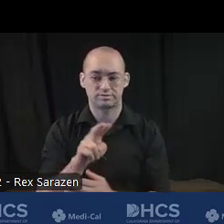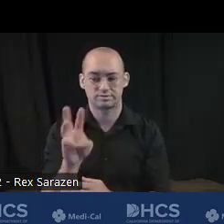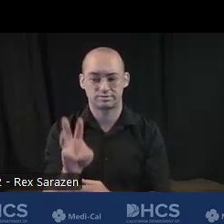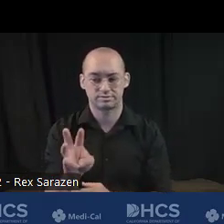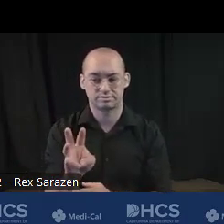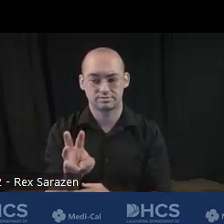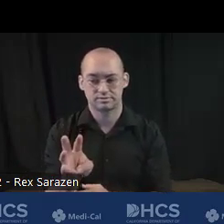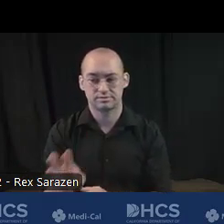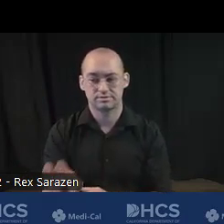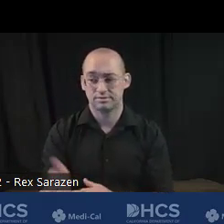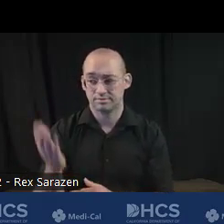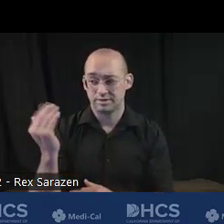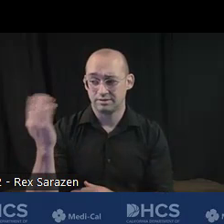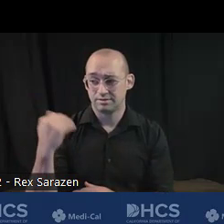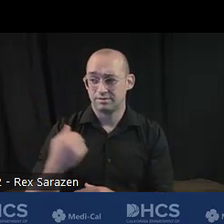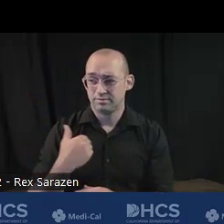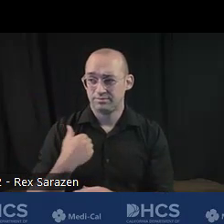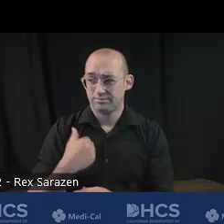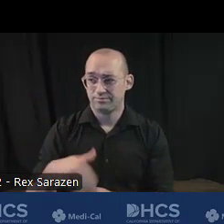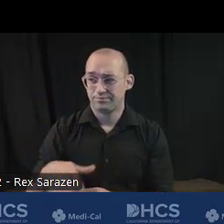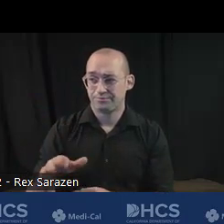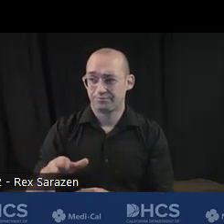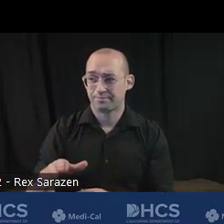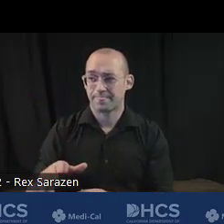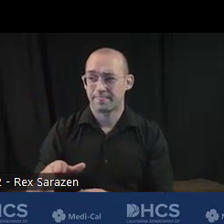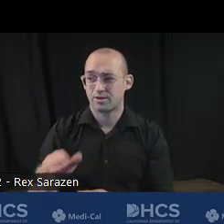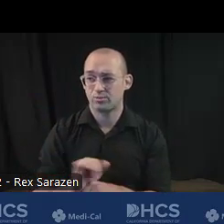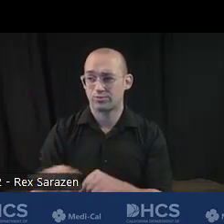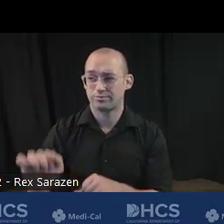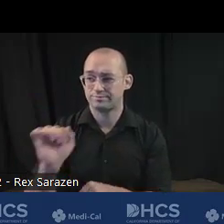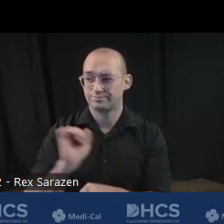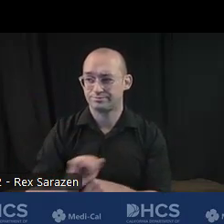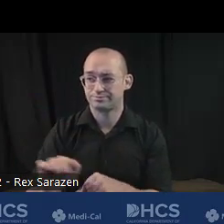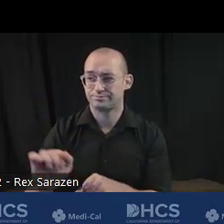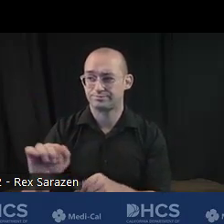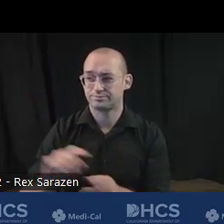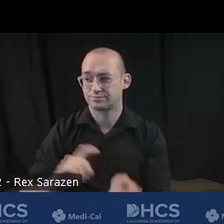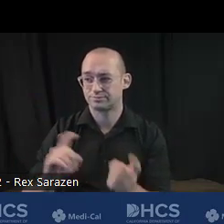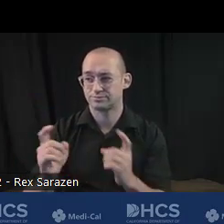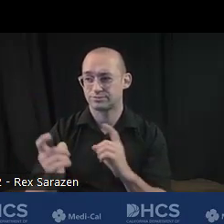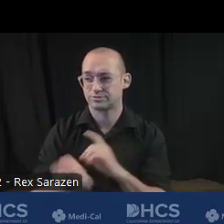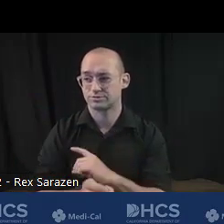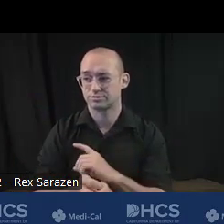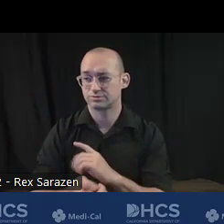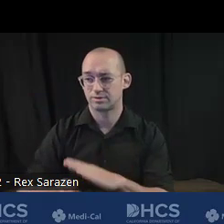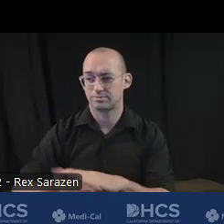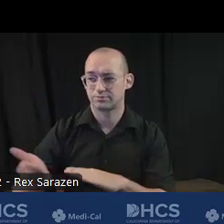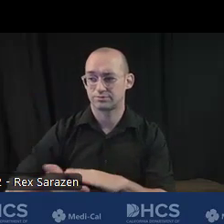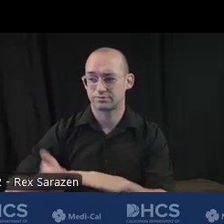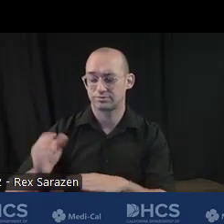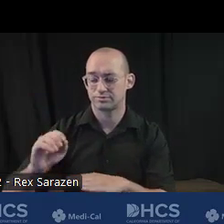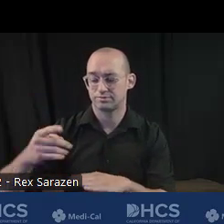and past, we'll then be working to, really shifting into operational and